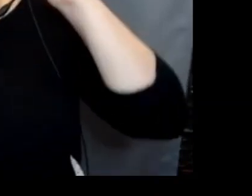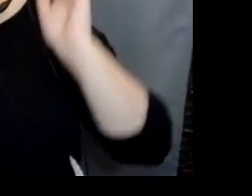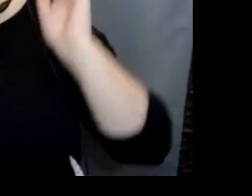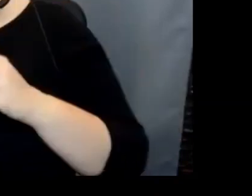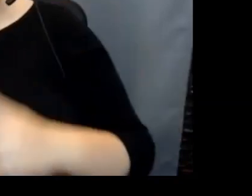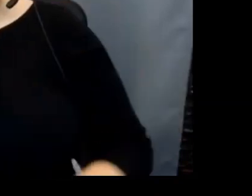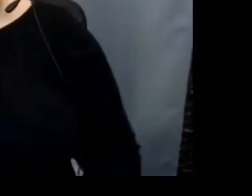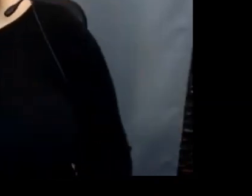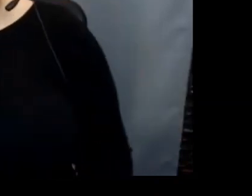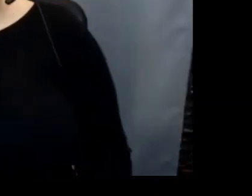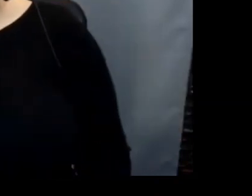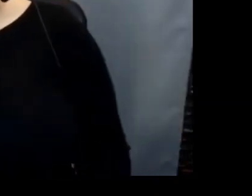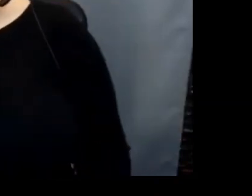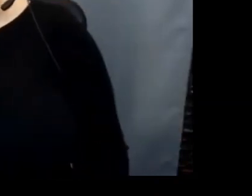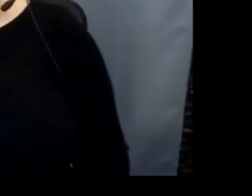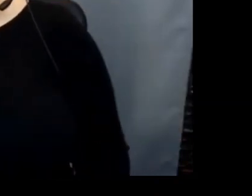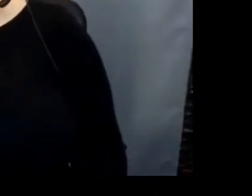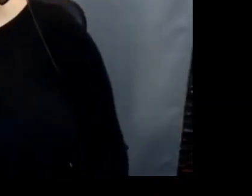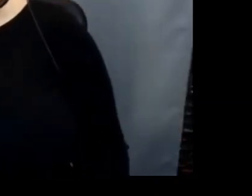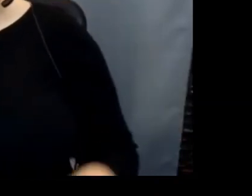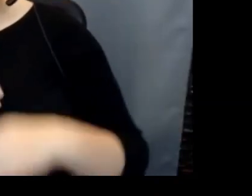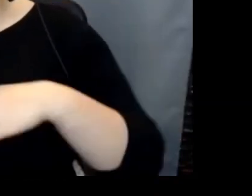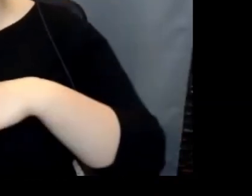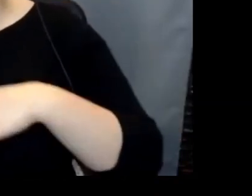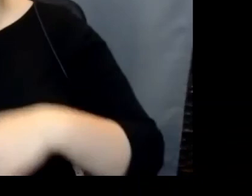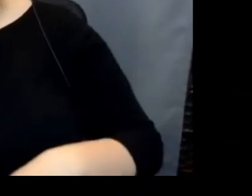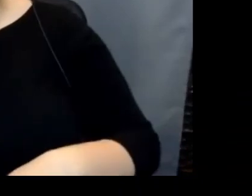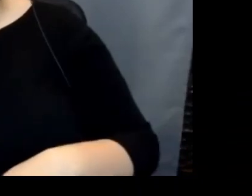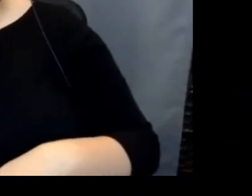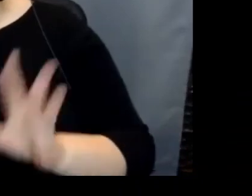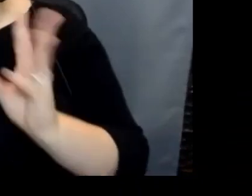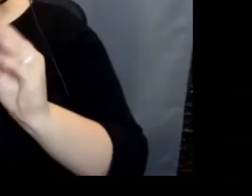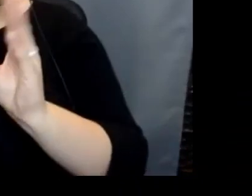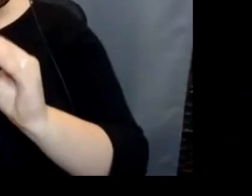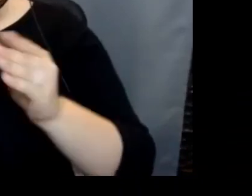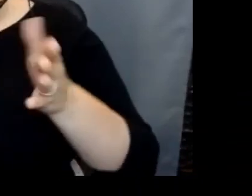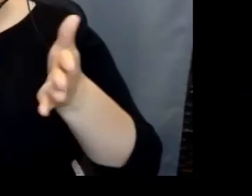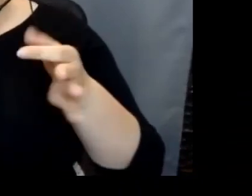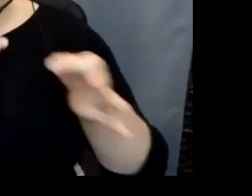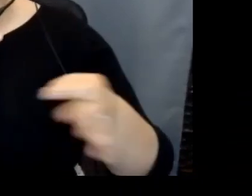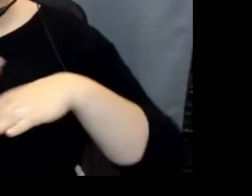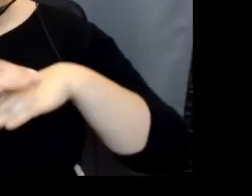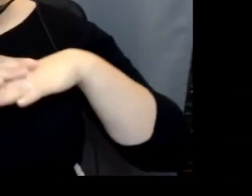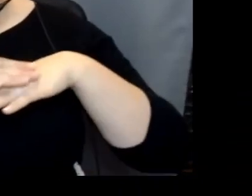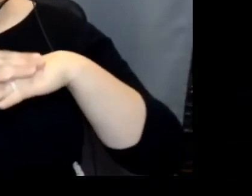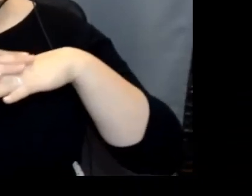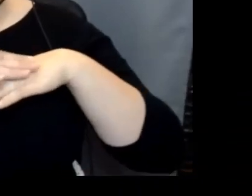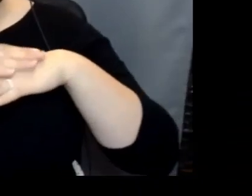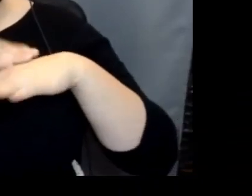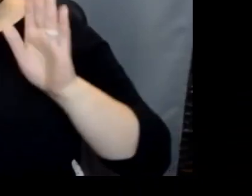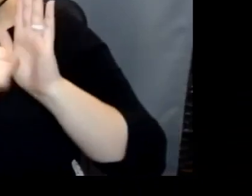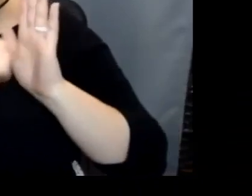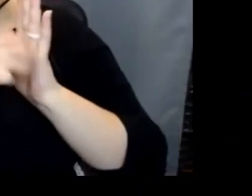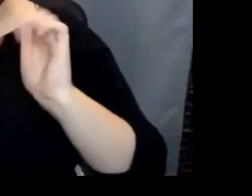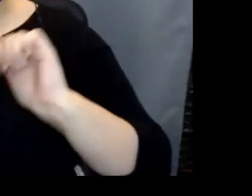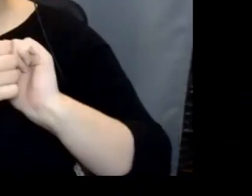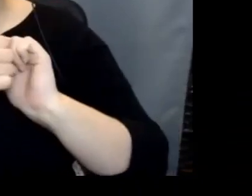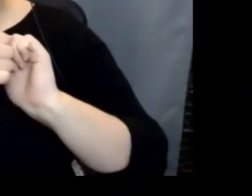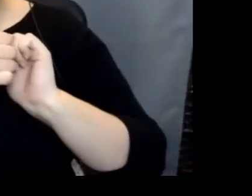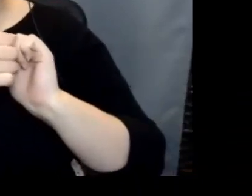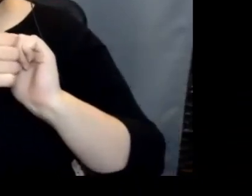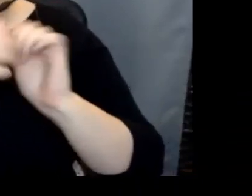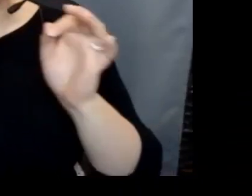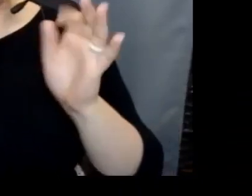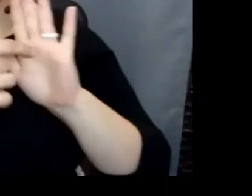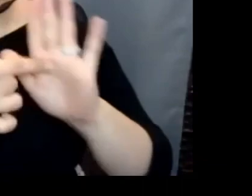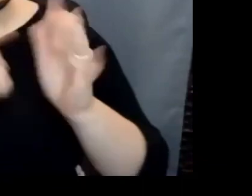reason why I would recommend you come back for our next webinar, when we show the overview page and how to function in the account, we'll show you